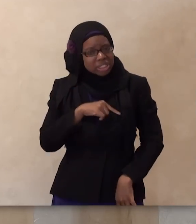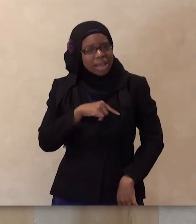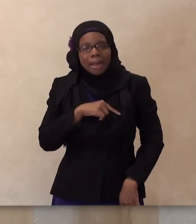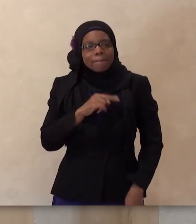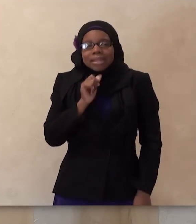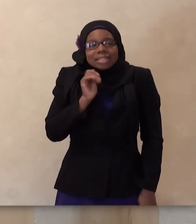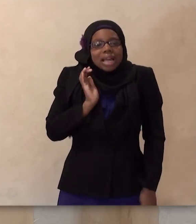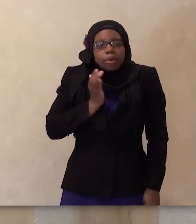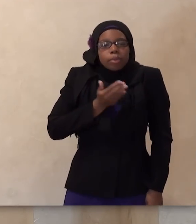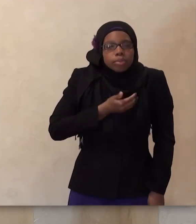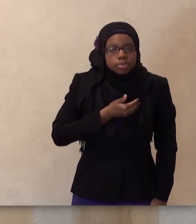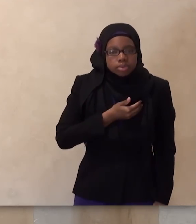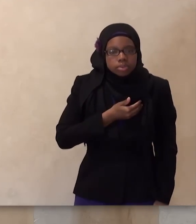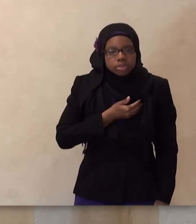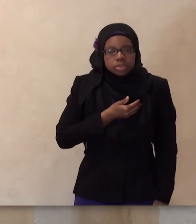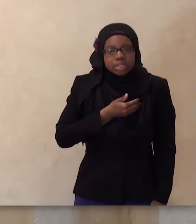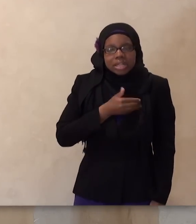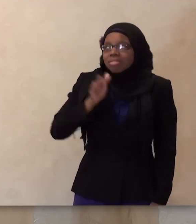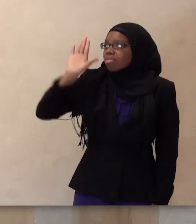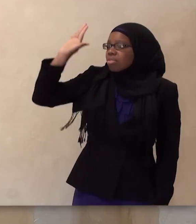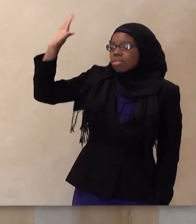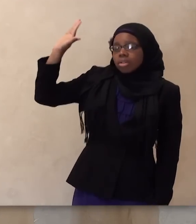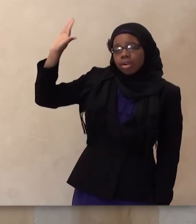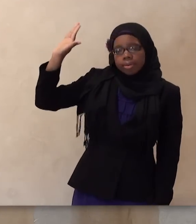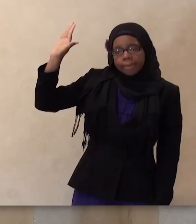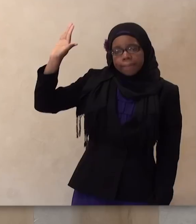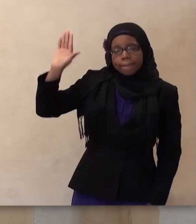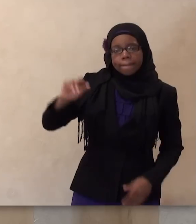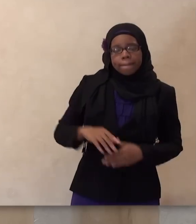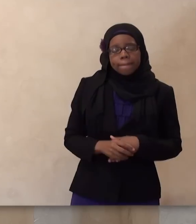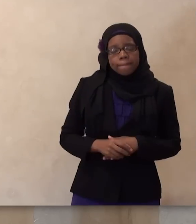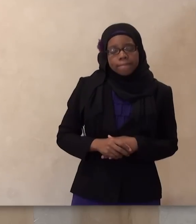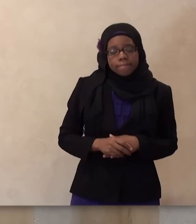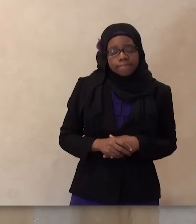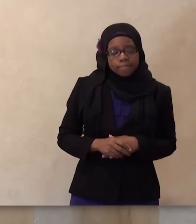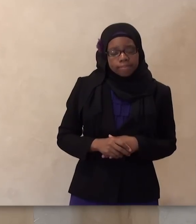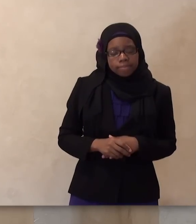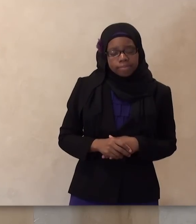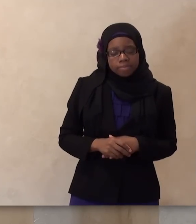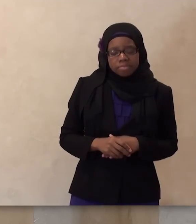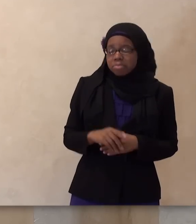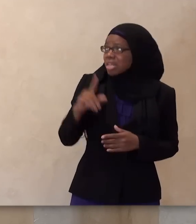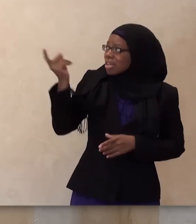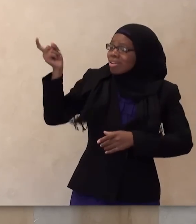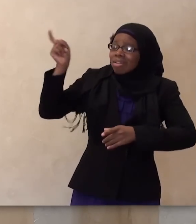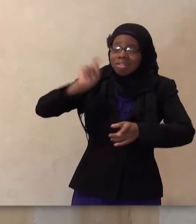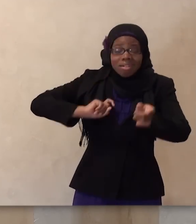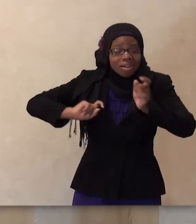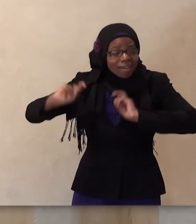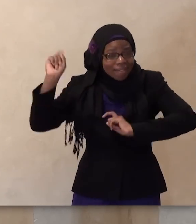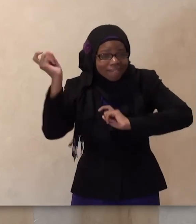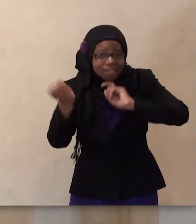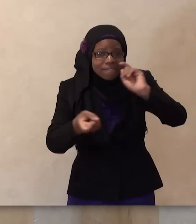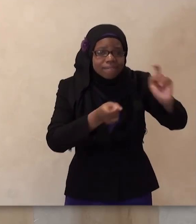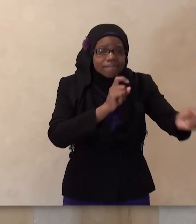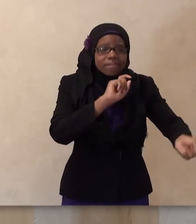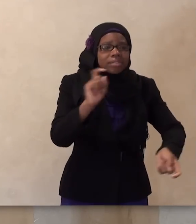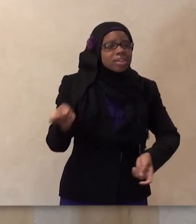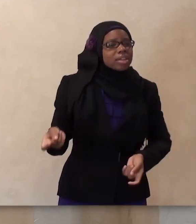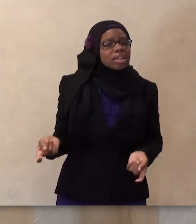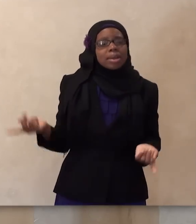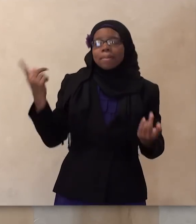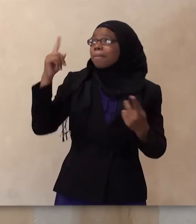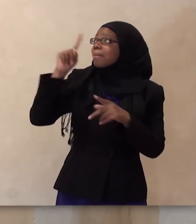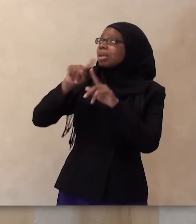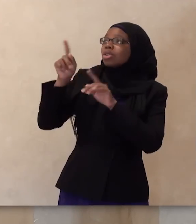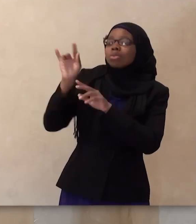the property of Allah subhanahu wa ta'ala. Allah subhanahu wa ta'ala has given us these things, and He will watch us. He is watching us, how